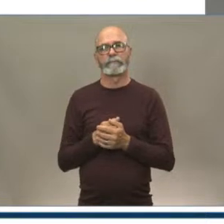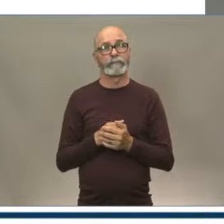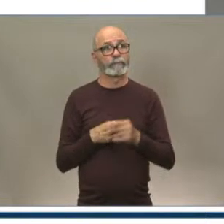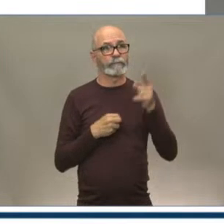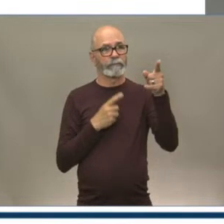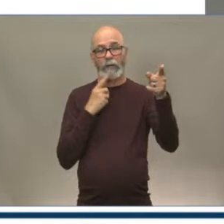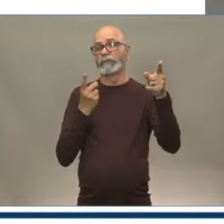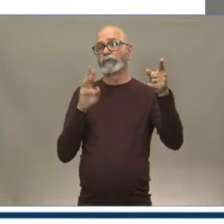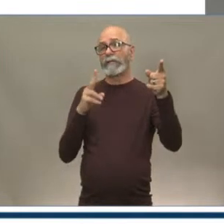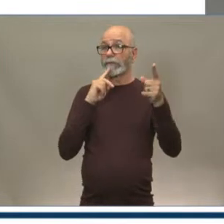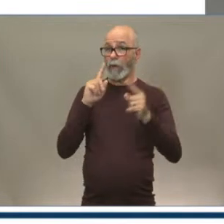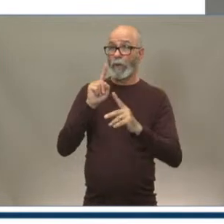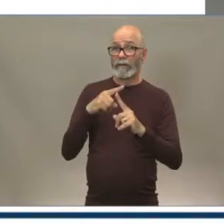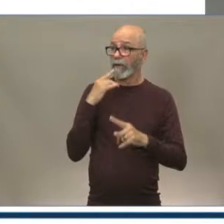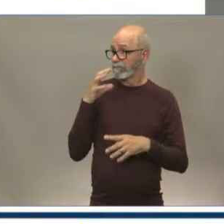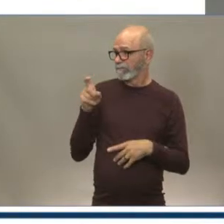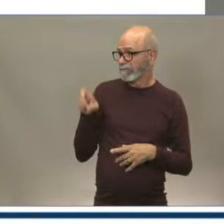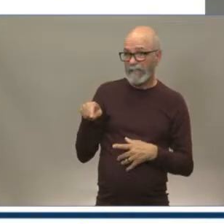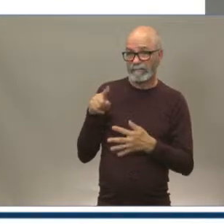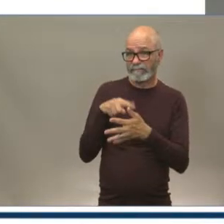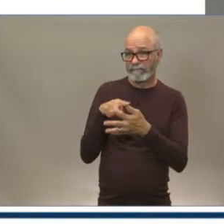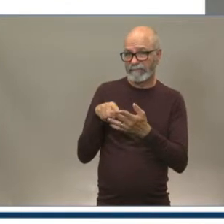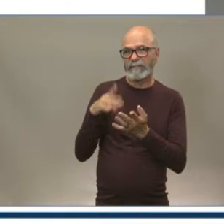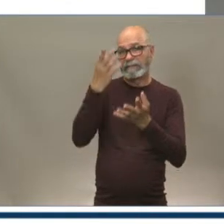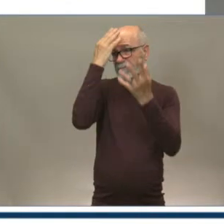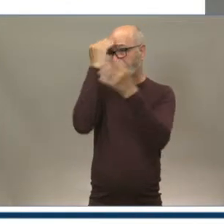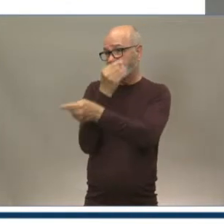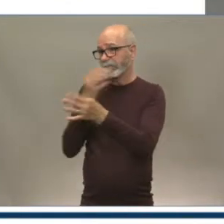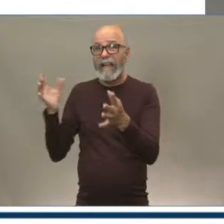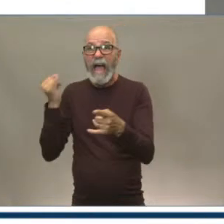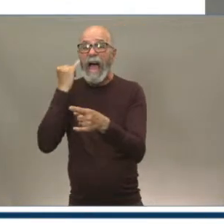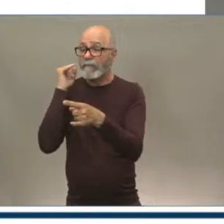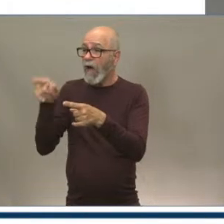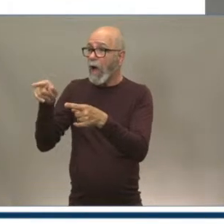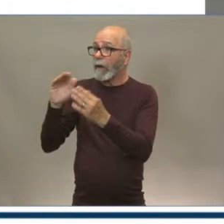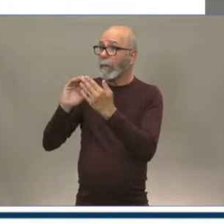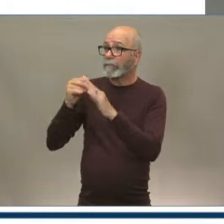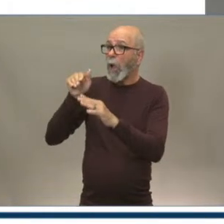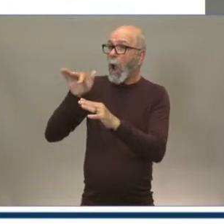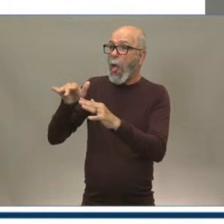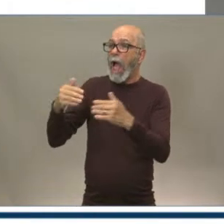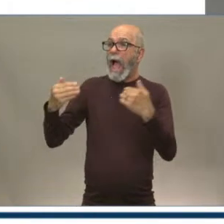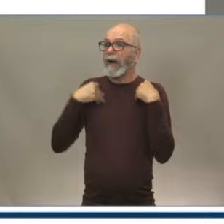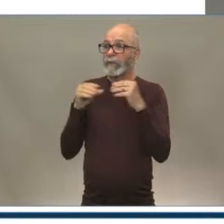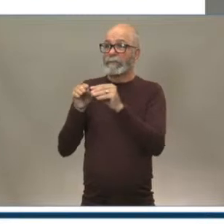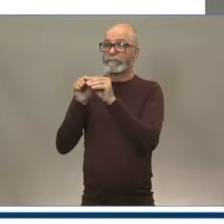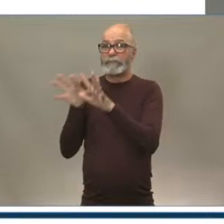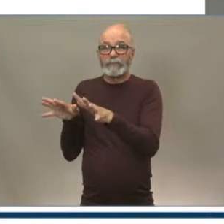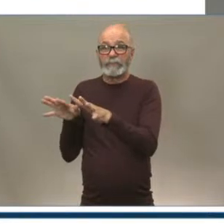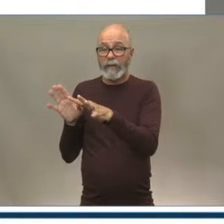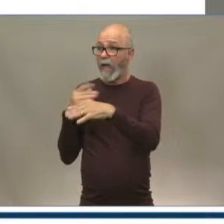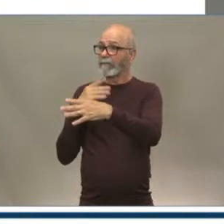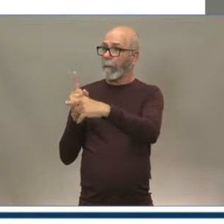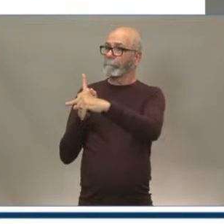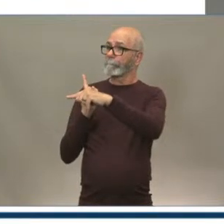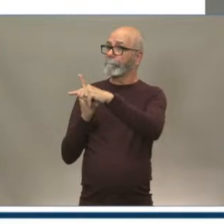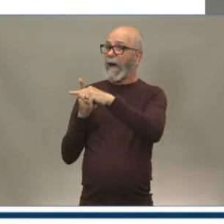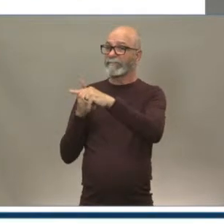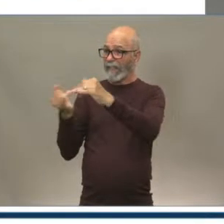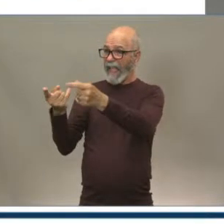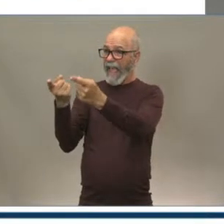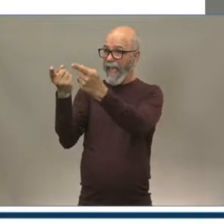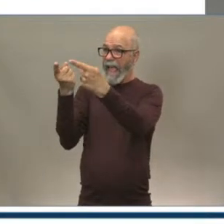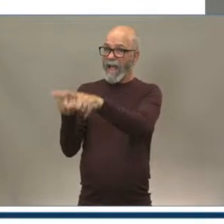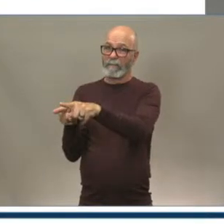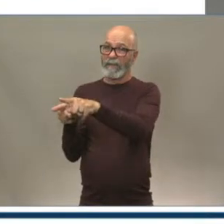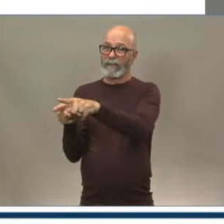necessary about when there's a possible community exposure. Our process is always, when there's a case, if we can communicate directly